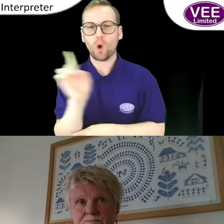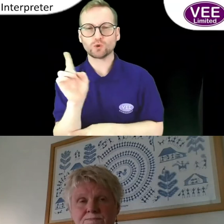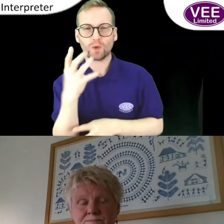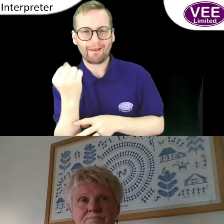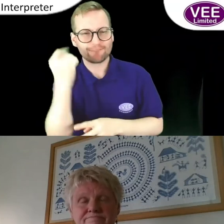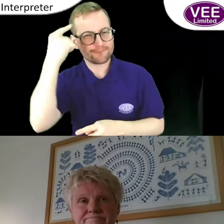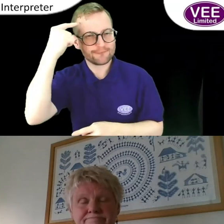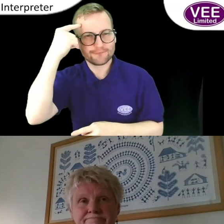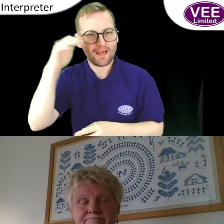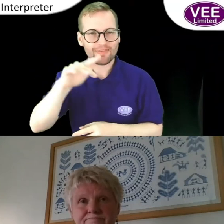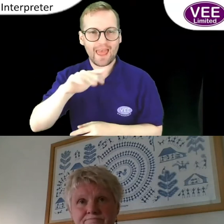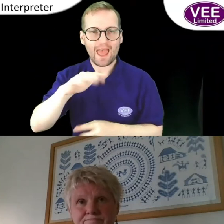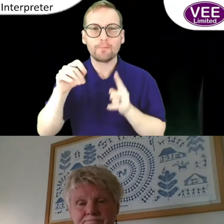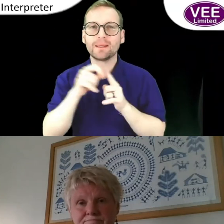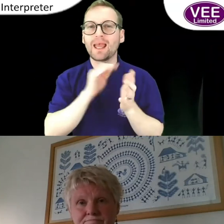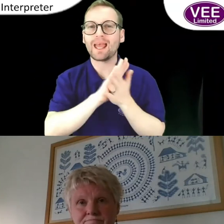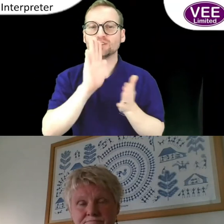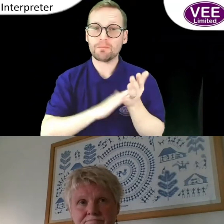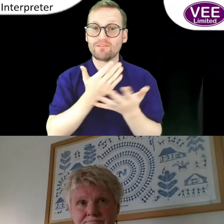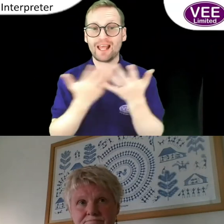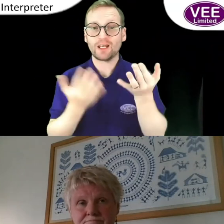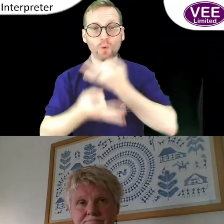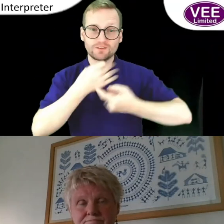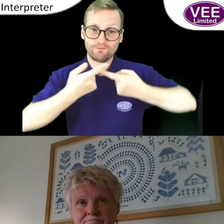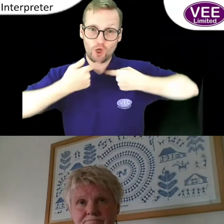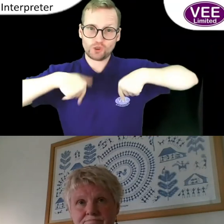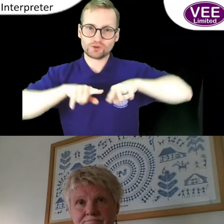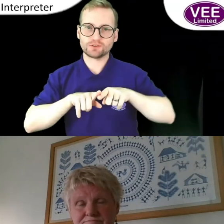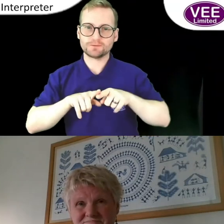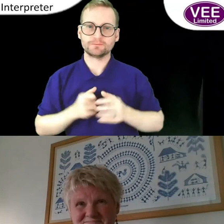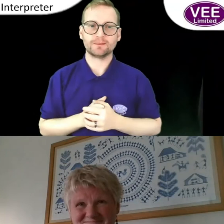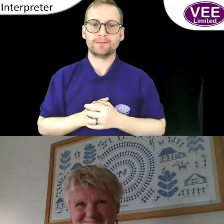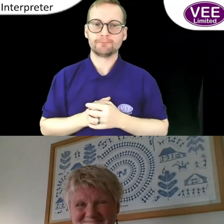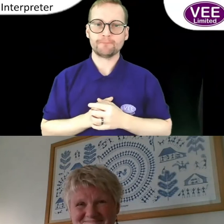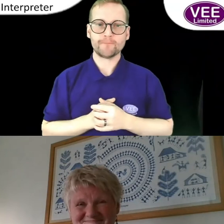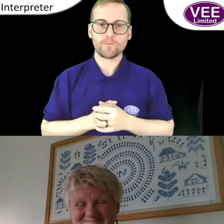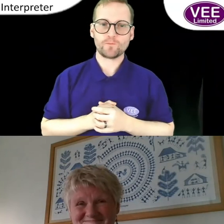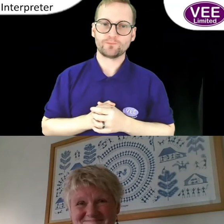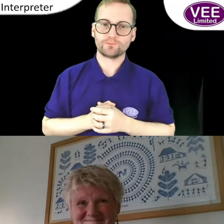mind, if you will have any question for us so far.